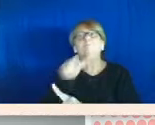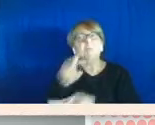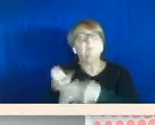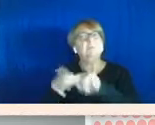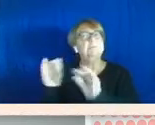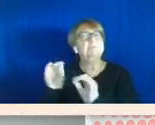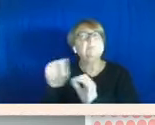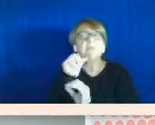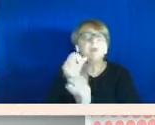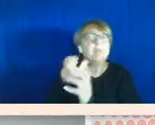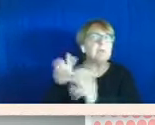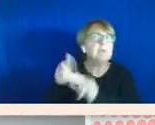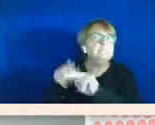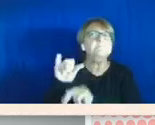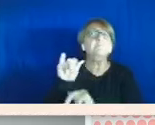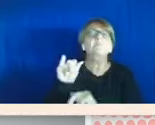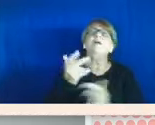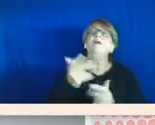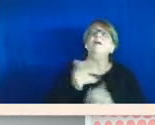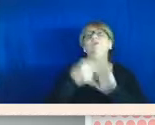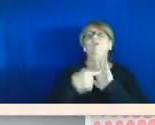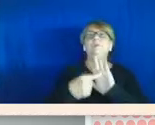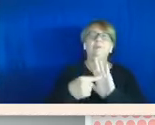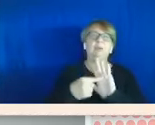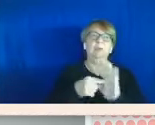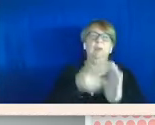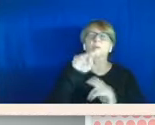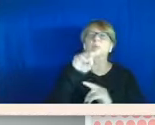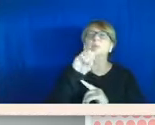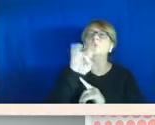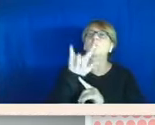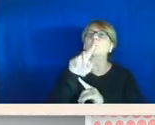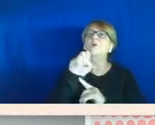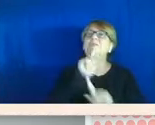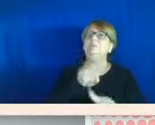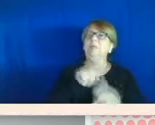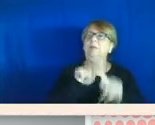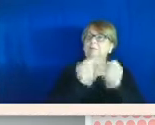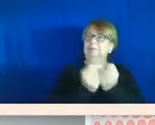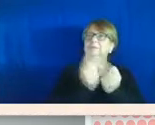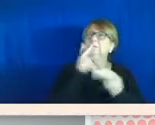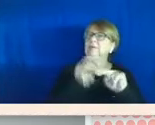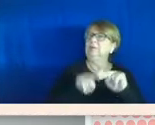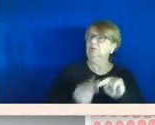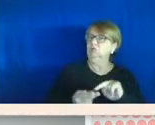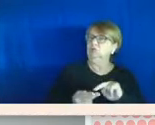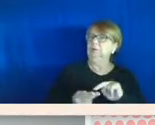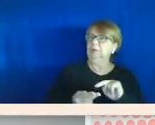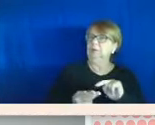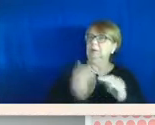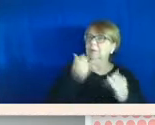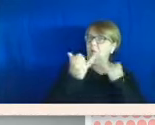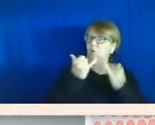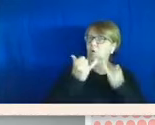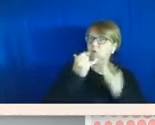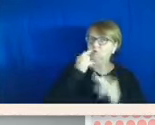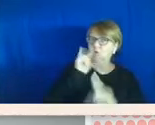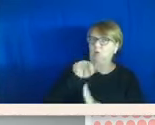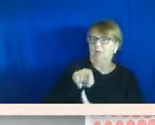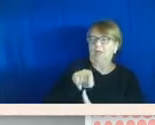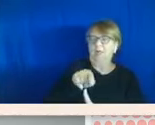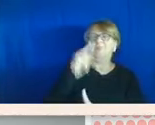increase. So for example, with our mobile response teams, we've seen a decrease in the calls for mobile response. And we think that has to